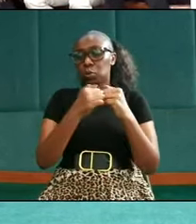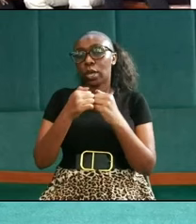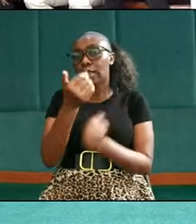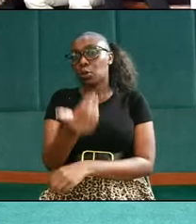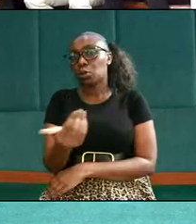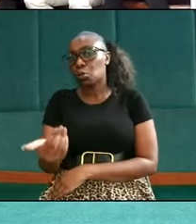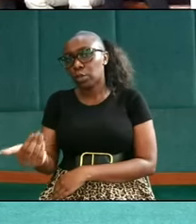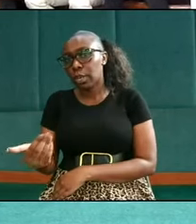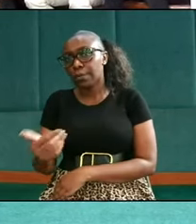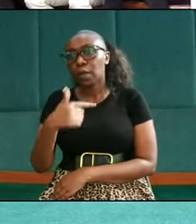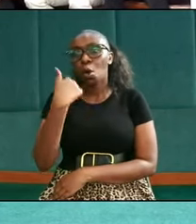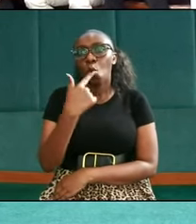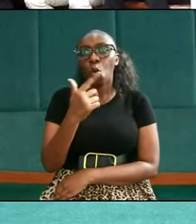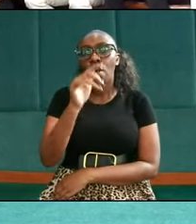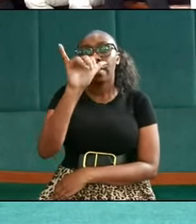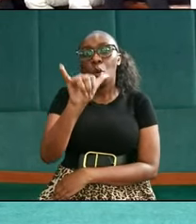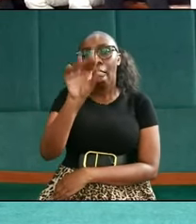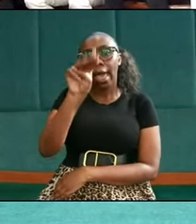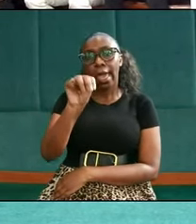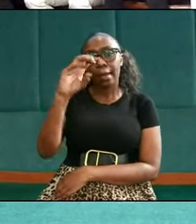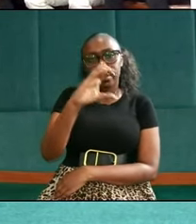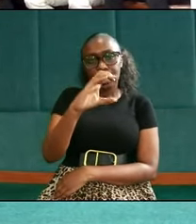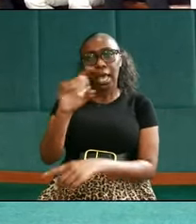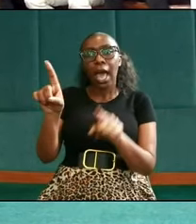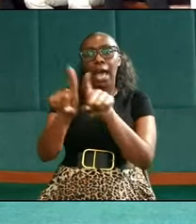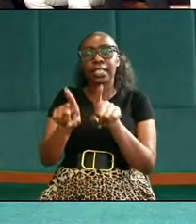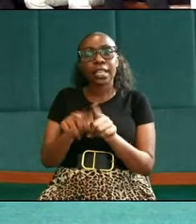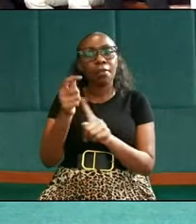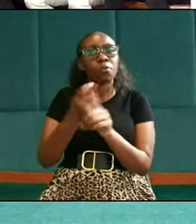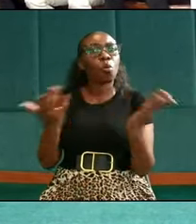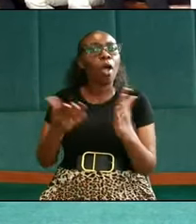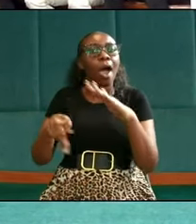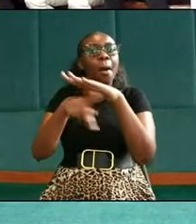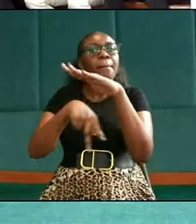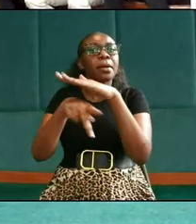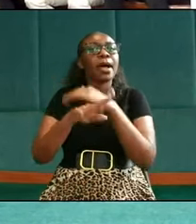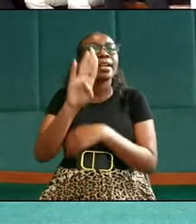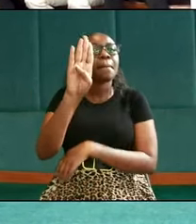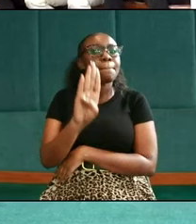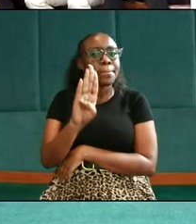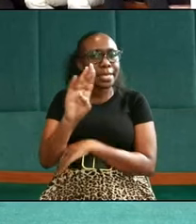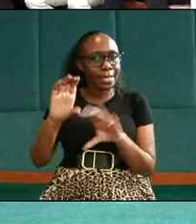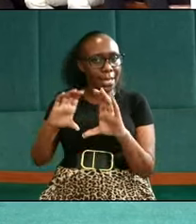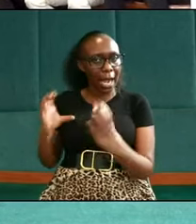That is the YMC, and of course from the primary B class.